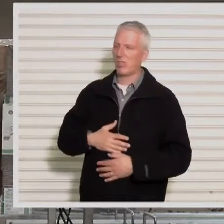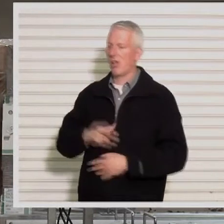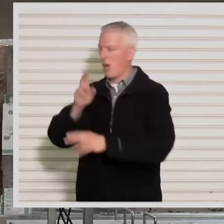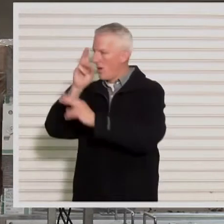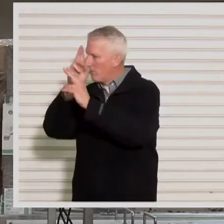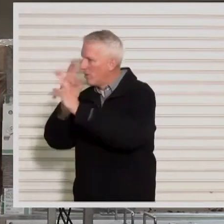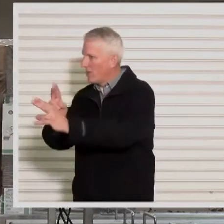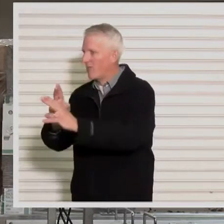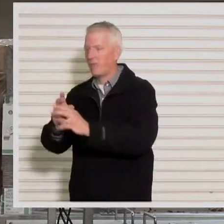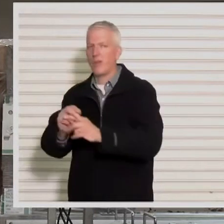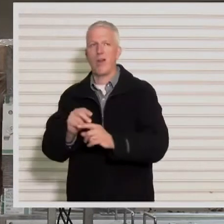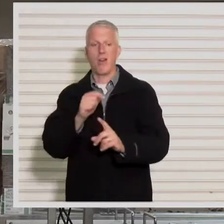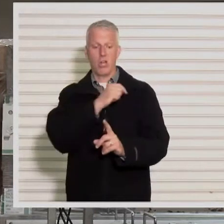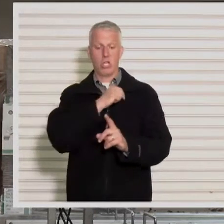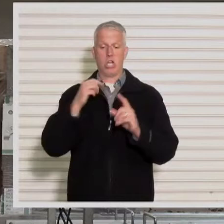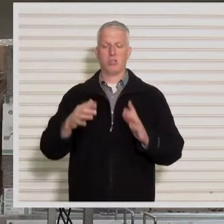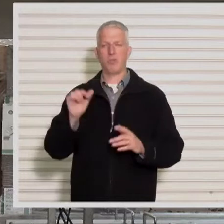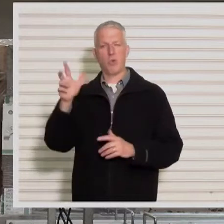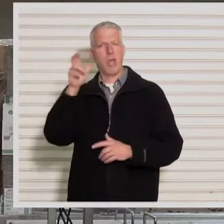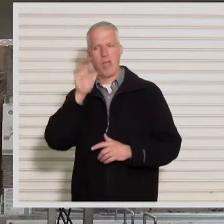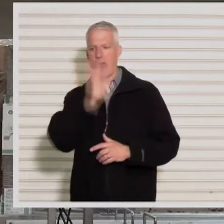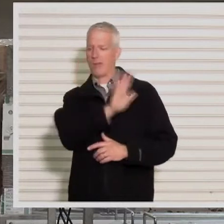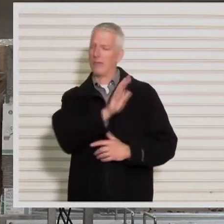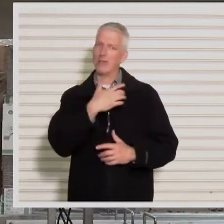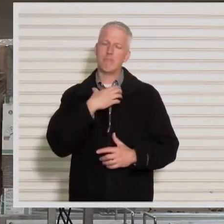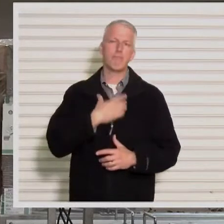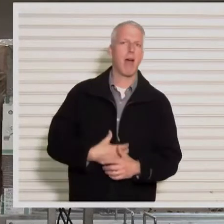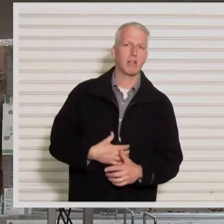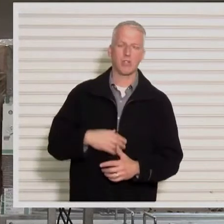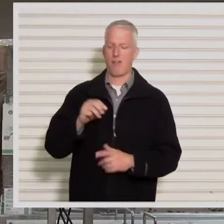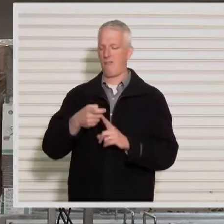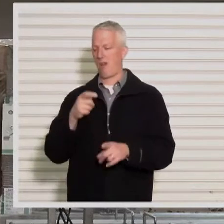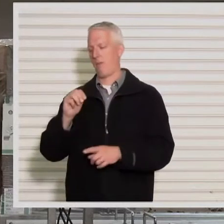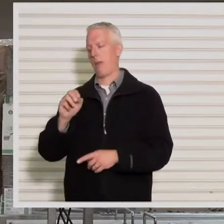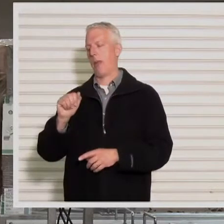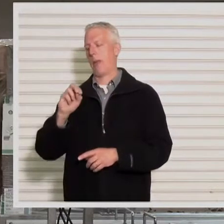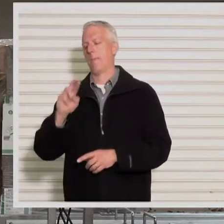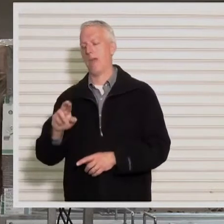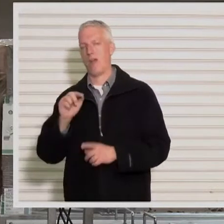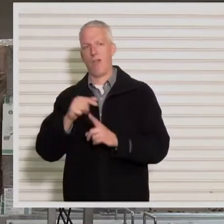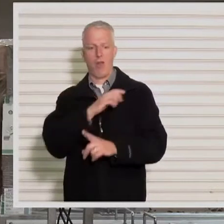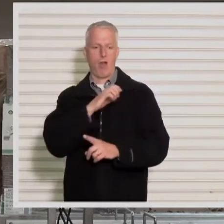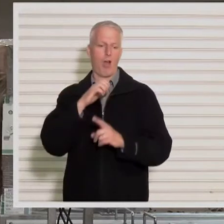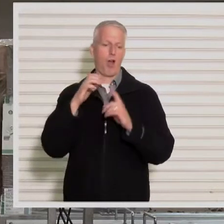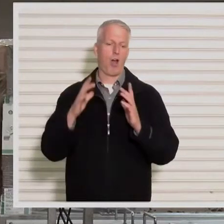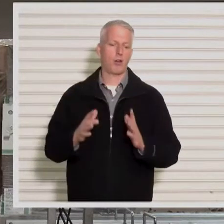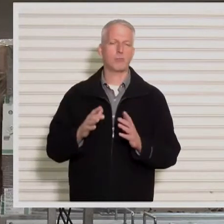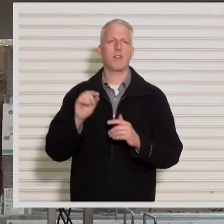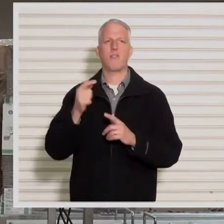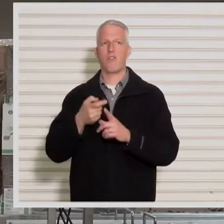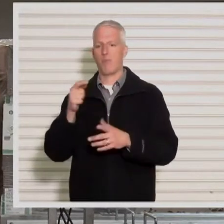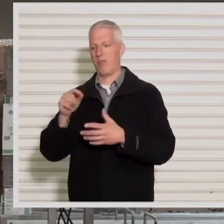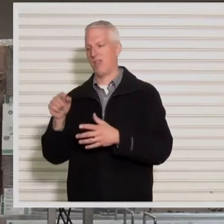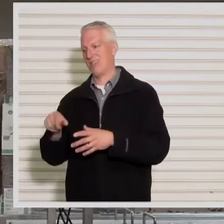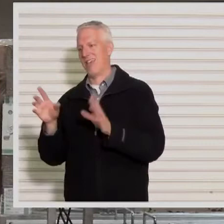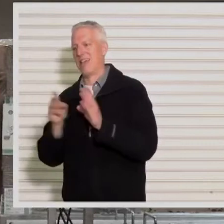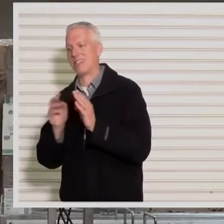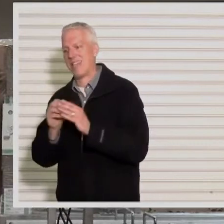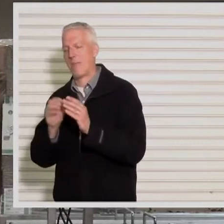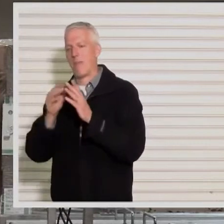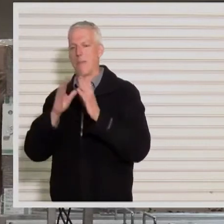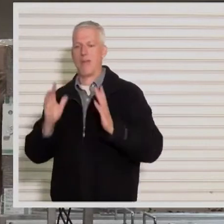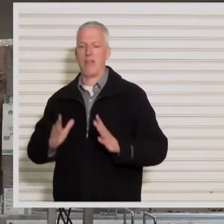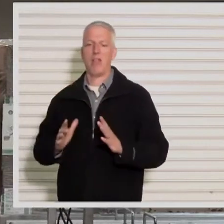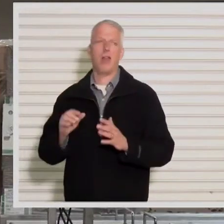To the congressman, you heard the passion from the mayor, from the congressman. You heard it from the assembly member and the